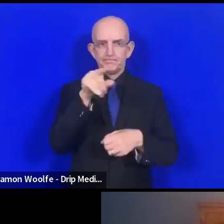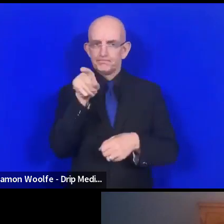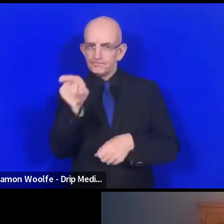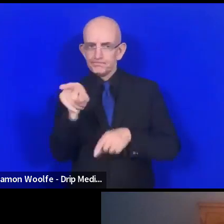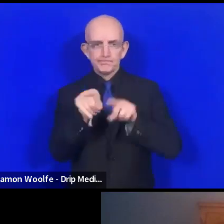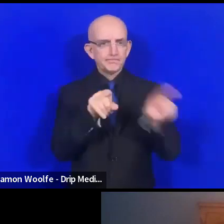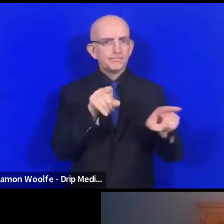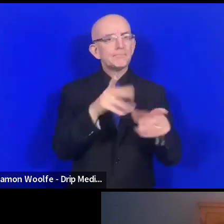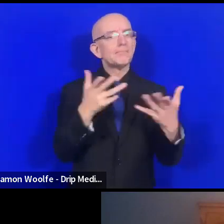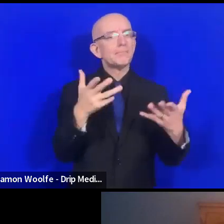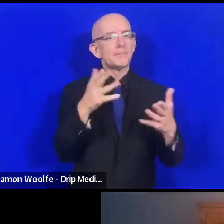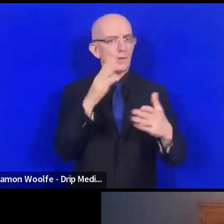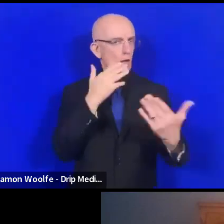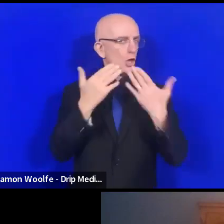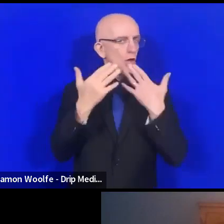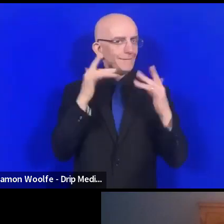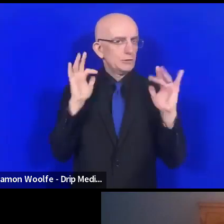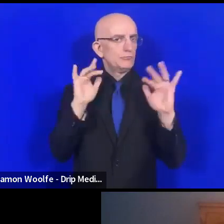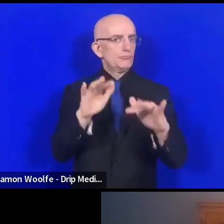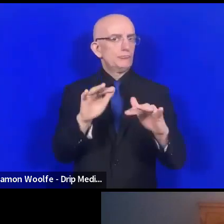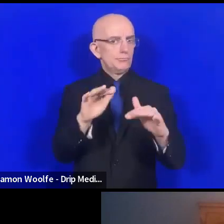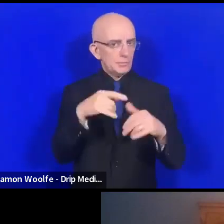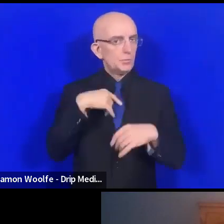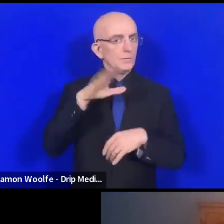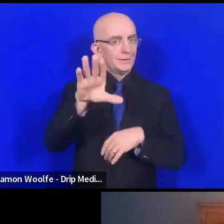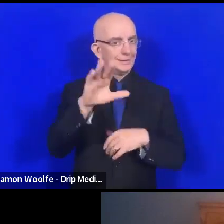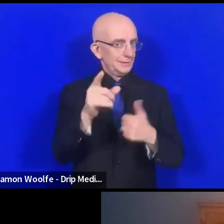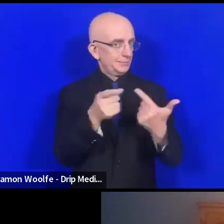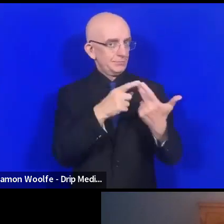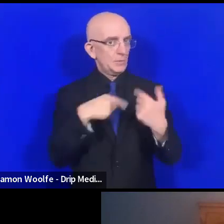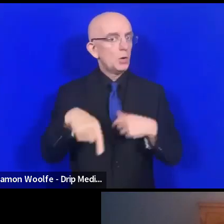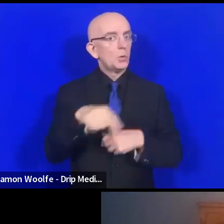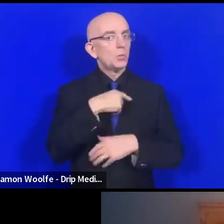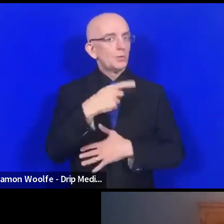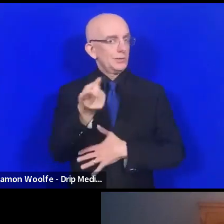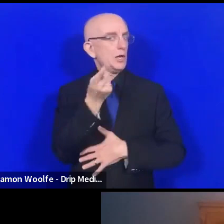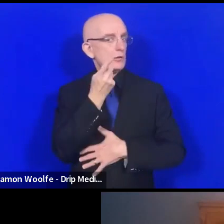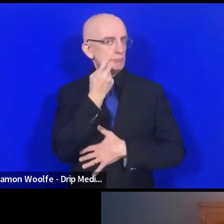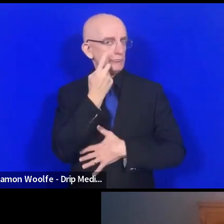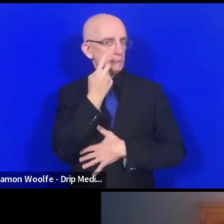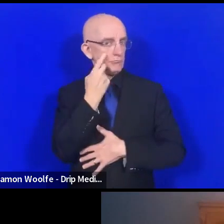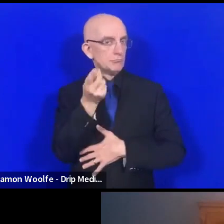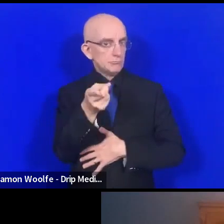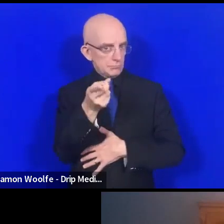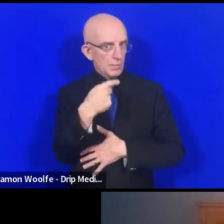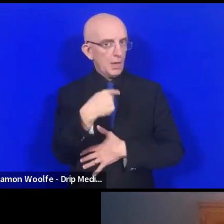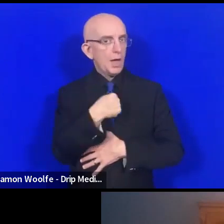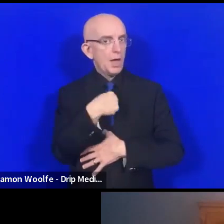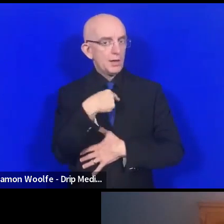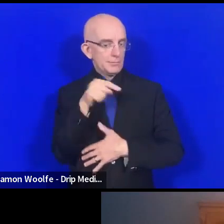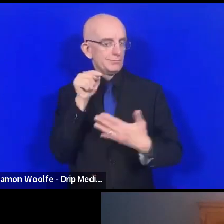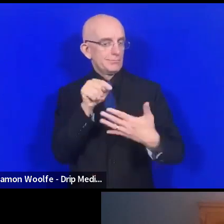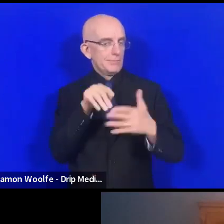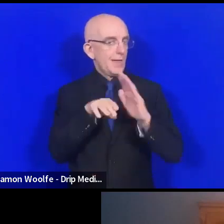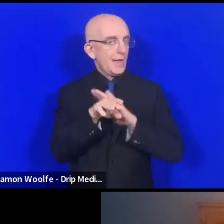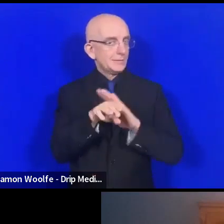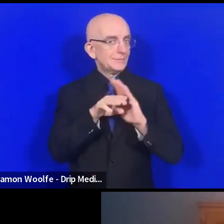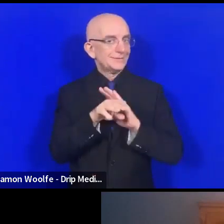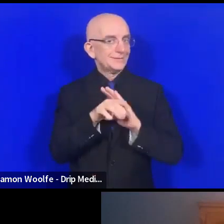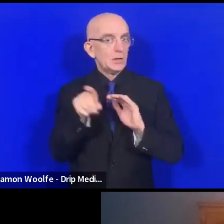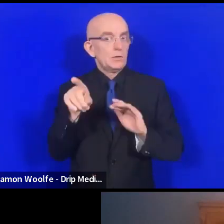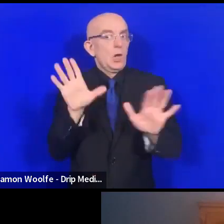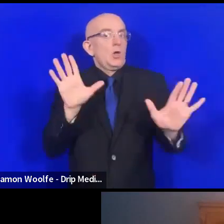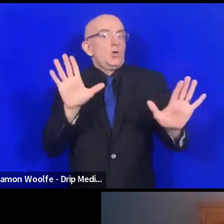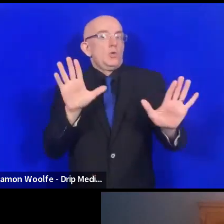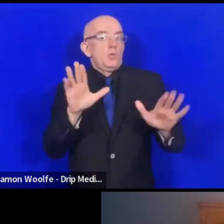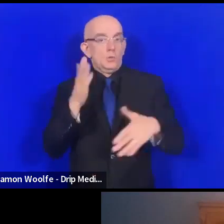a contract that they needed to be on board with that and also help us carry out these measures and prioritizing